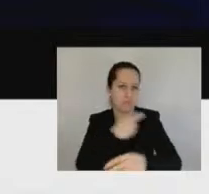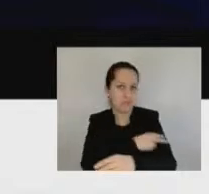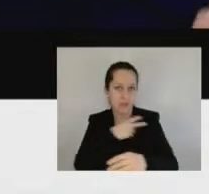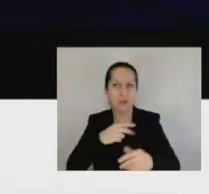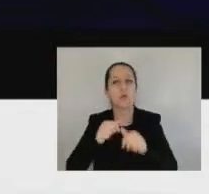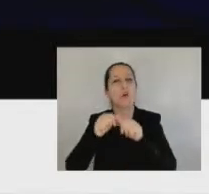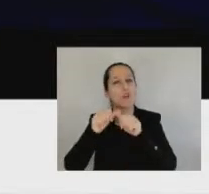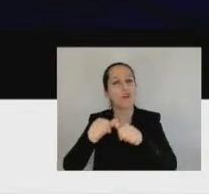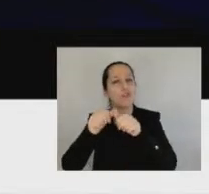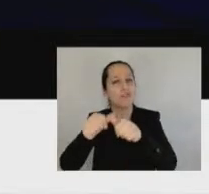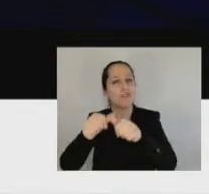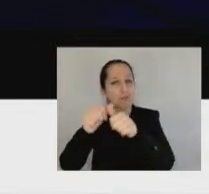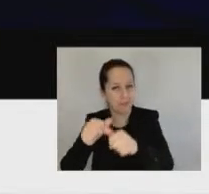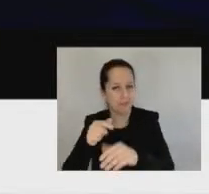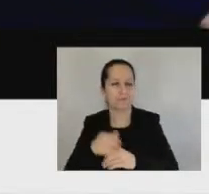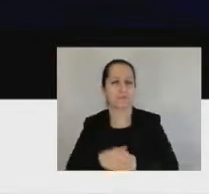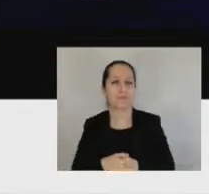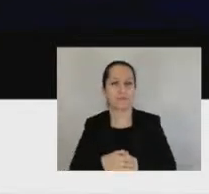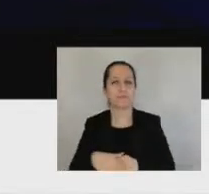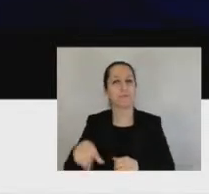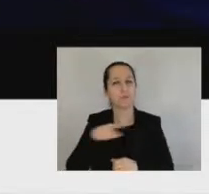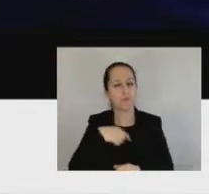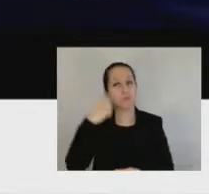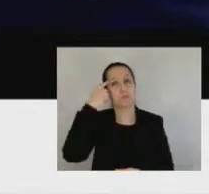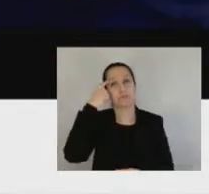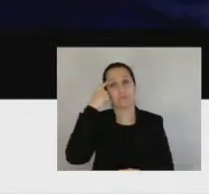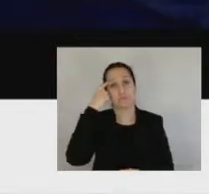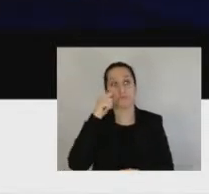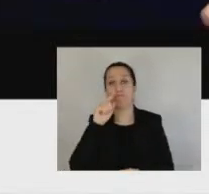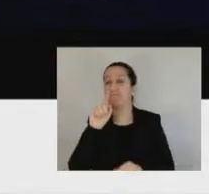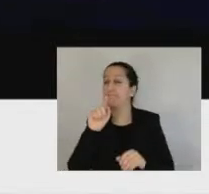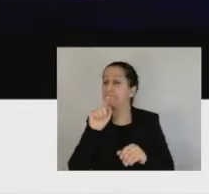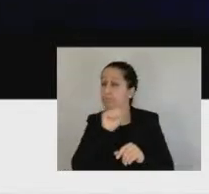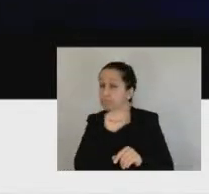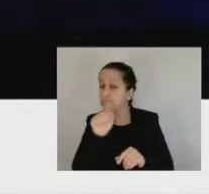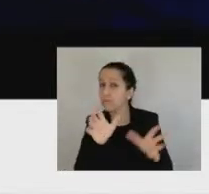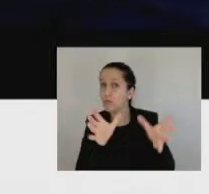compliance of treatment, and so forth. So we are